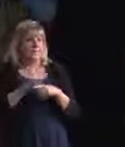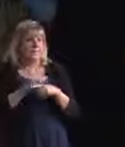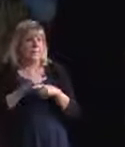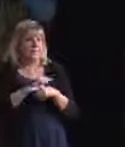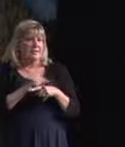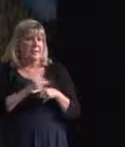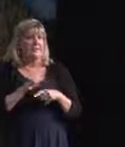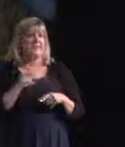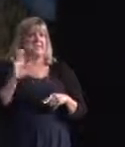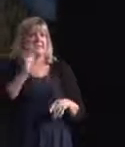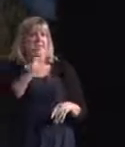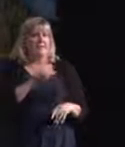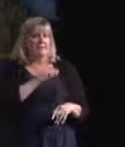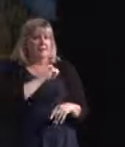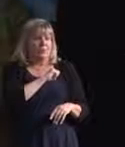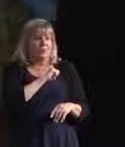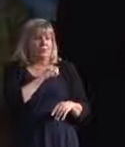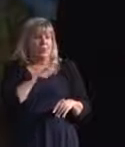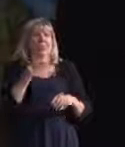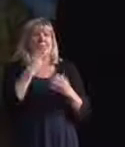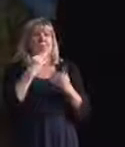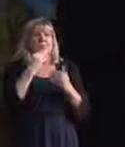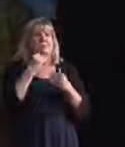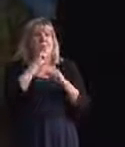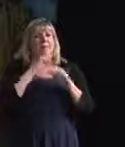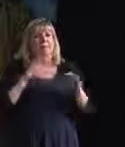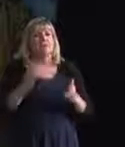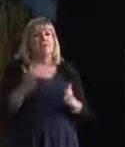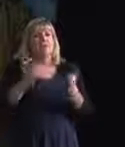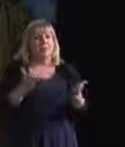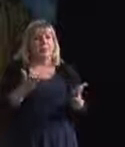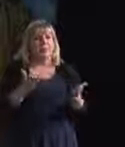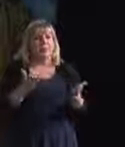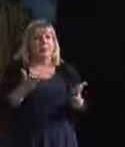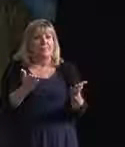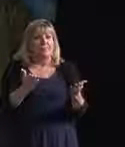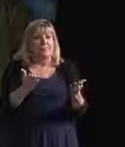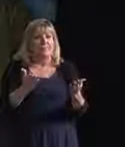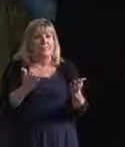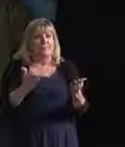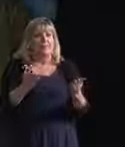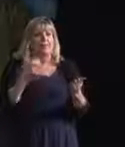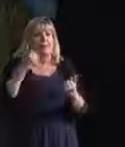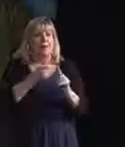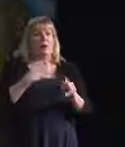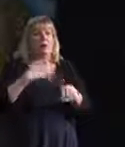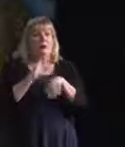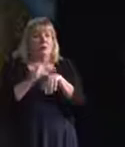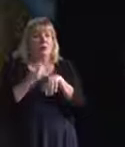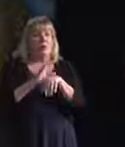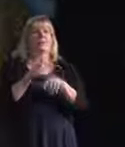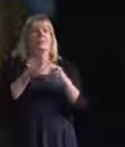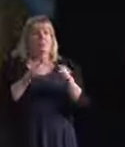His actions, as did the tender blessings offered by my congregation, drew from a deeper language